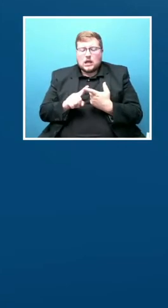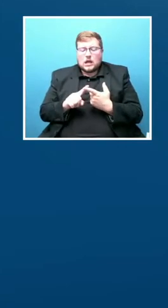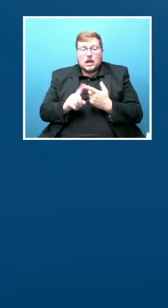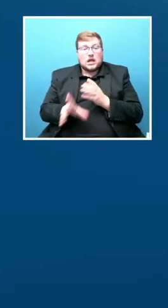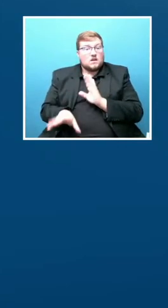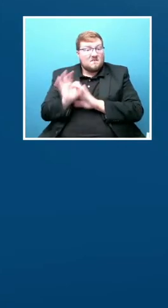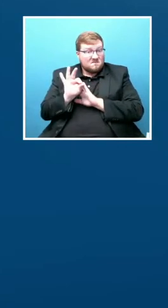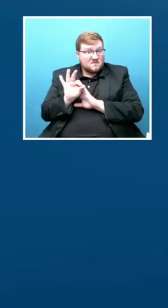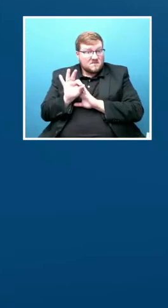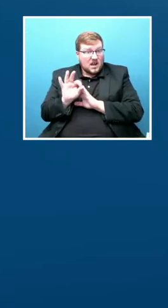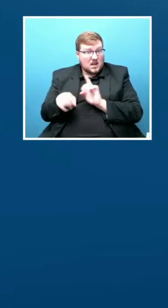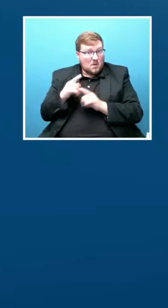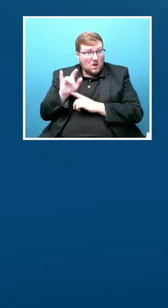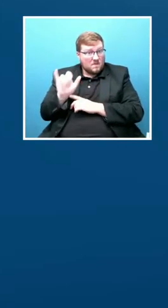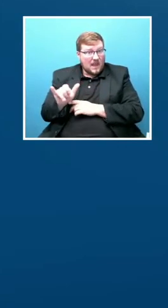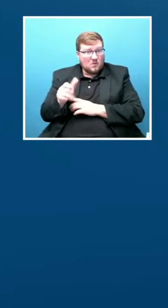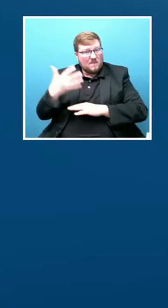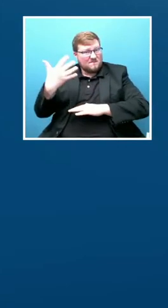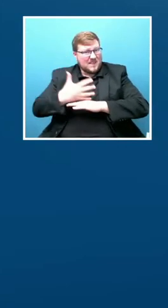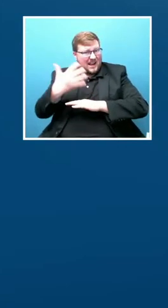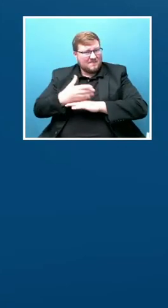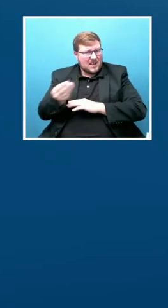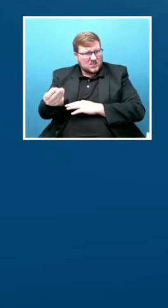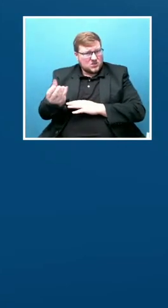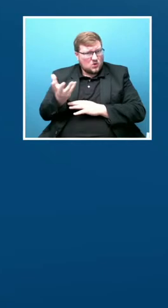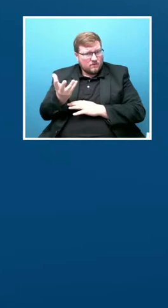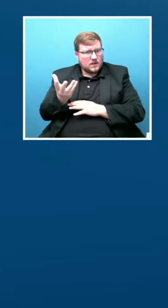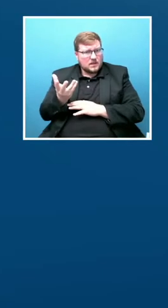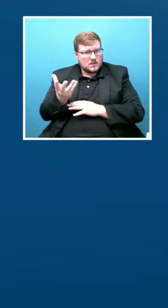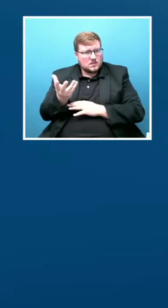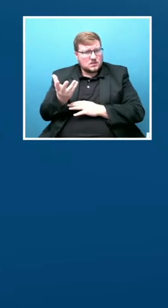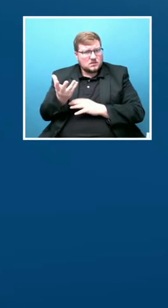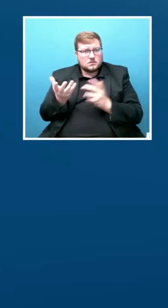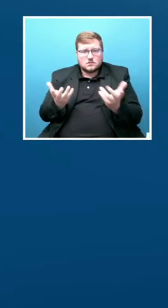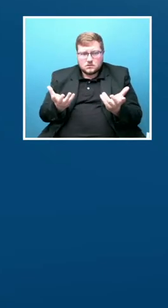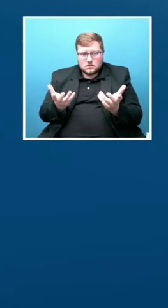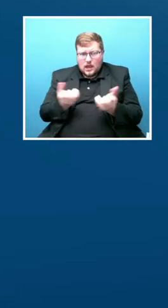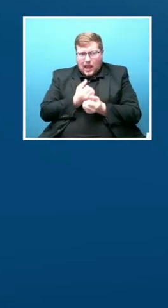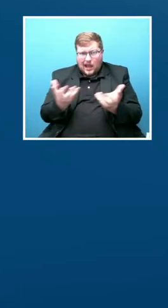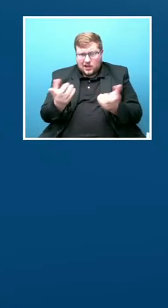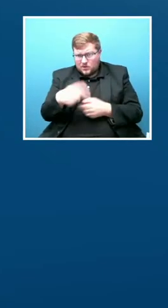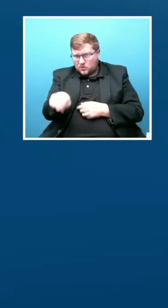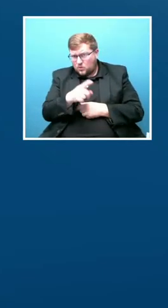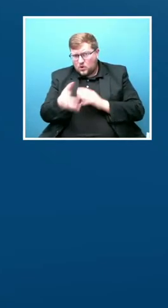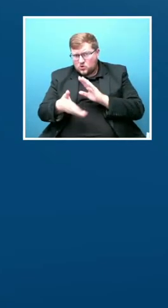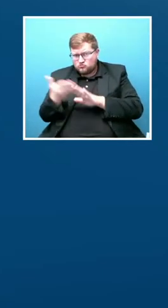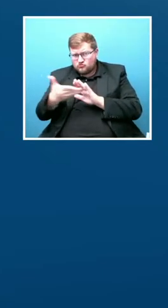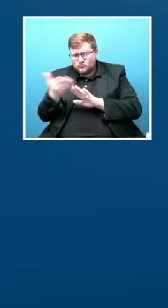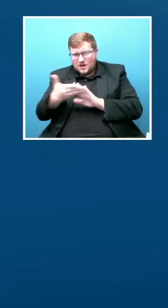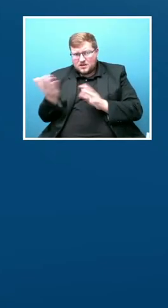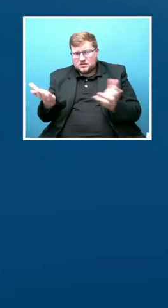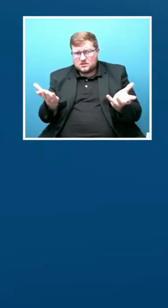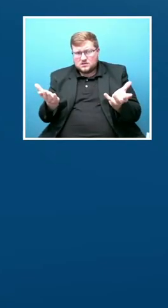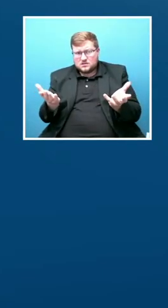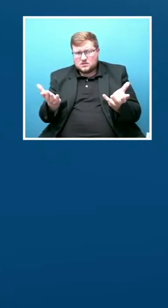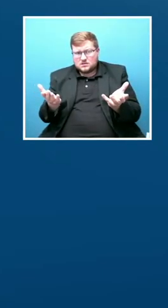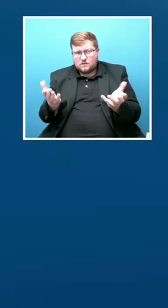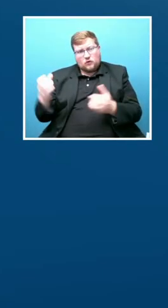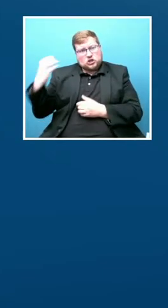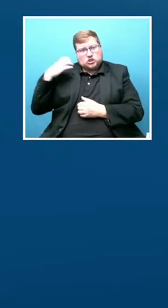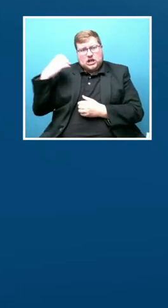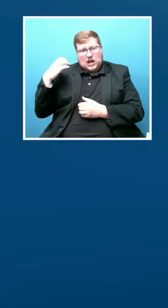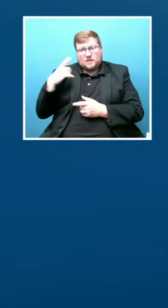out about it with 5 days notice, I mean, would any of you all run for chair of the party for these high